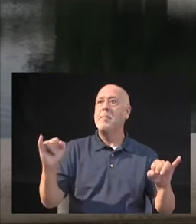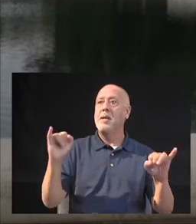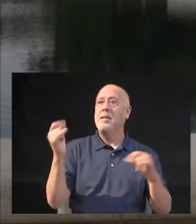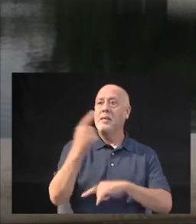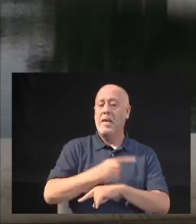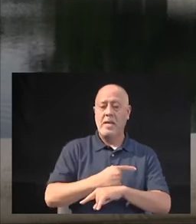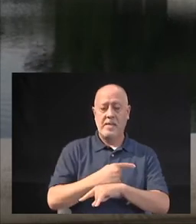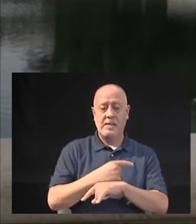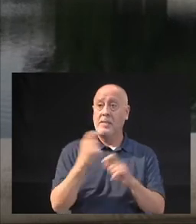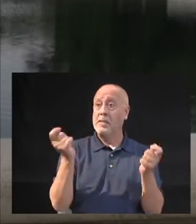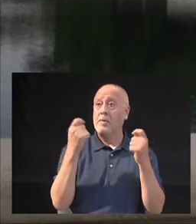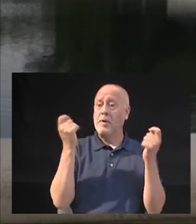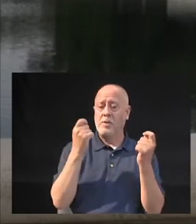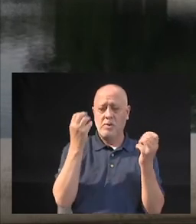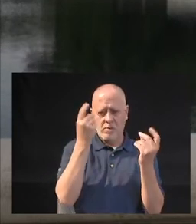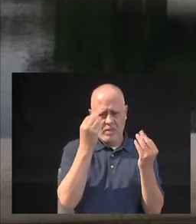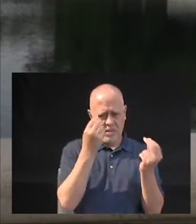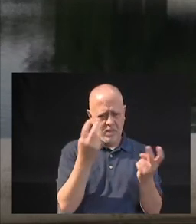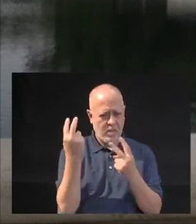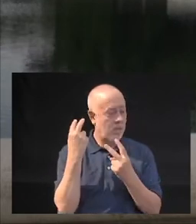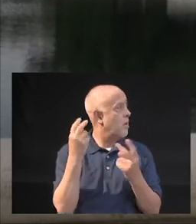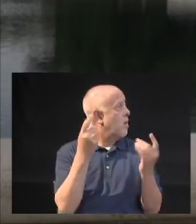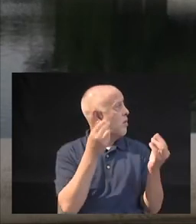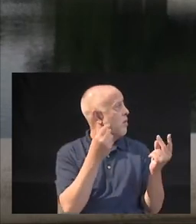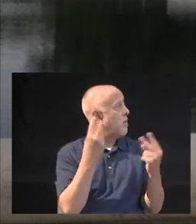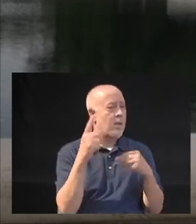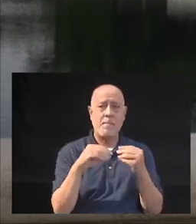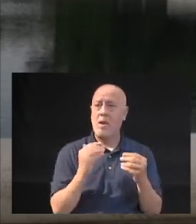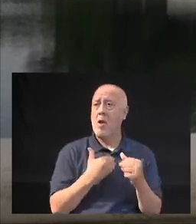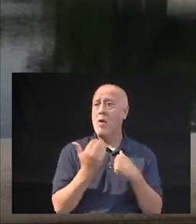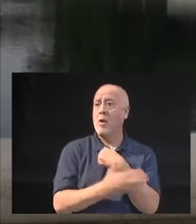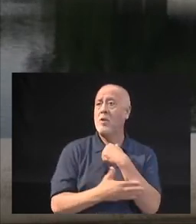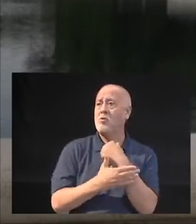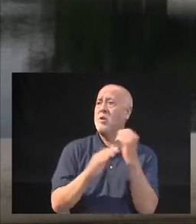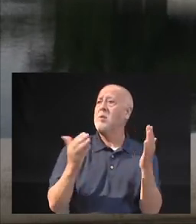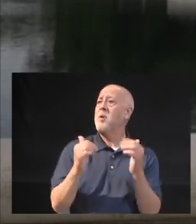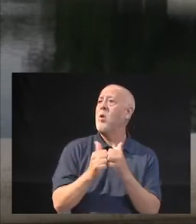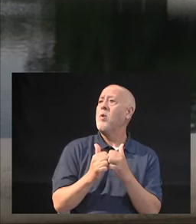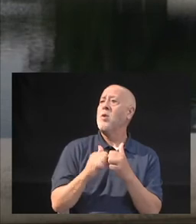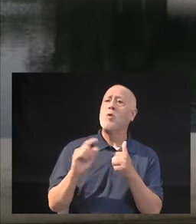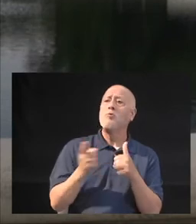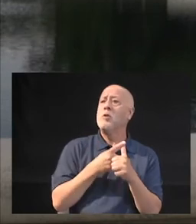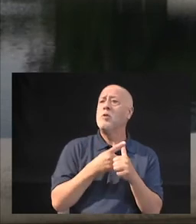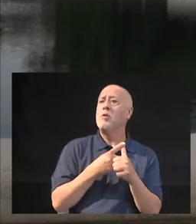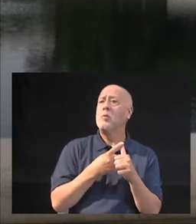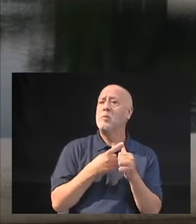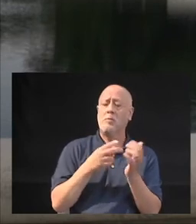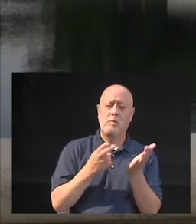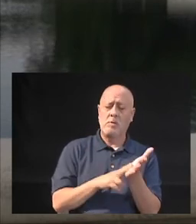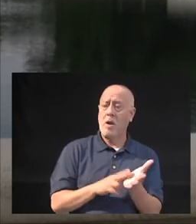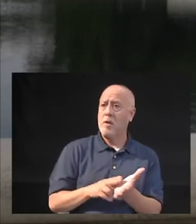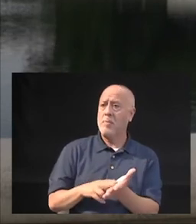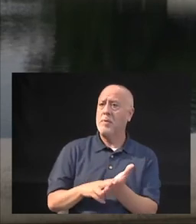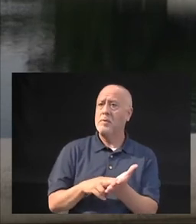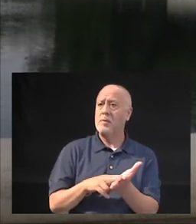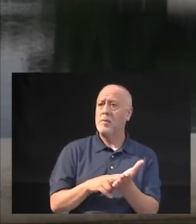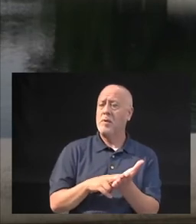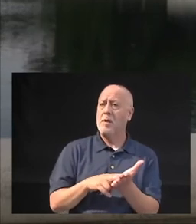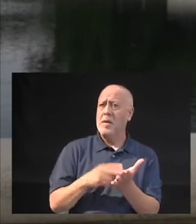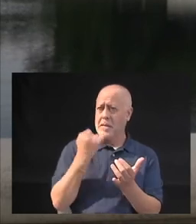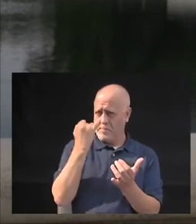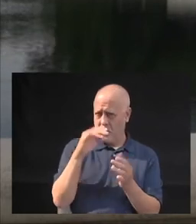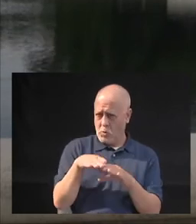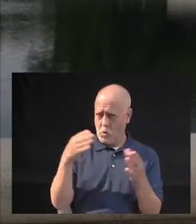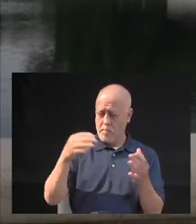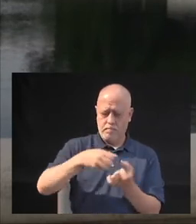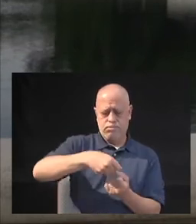celebration to think this through, to think about the state of our country and to compare it to the original documents. What would it be if you would open